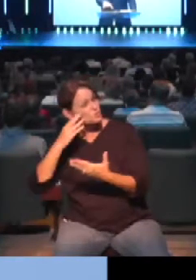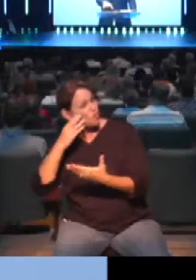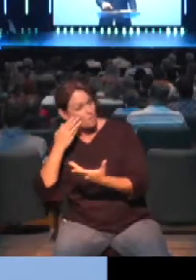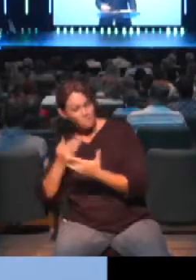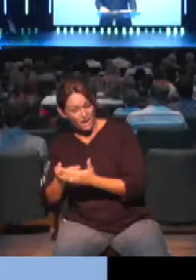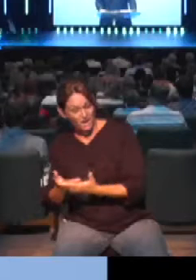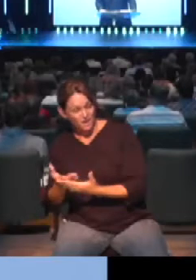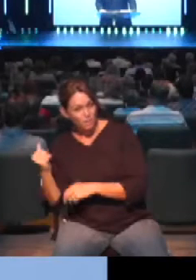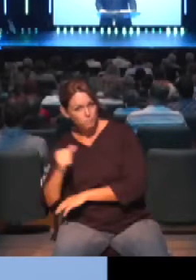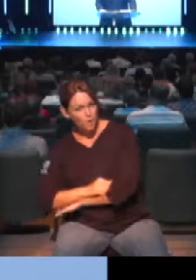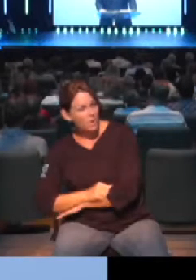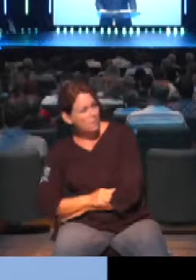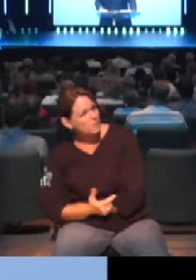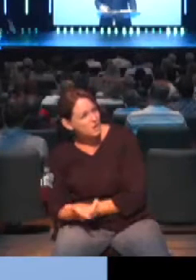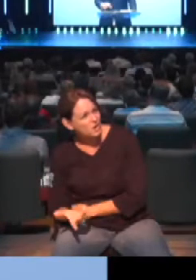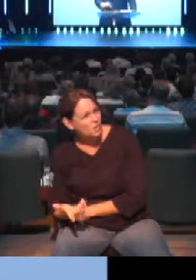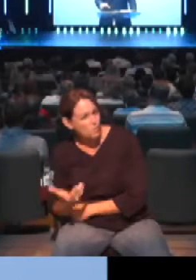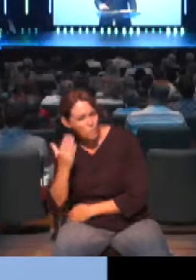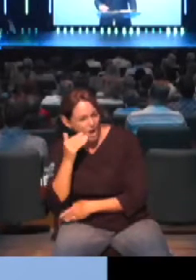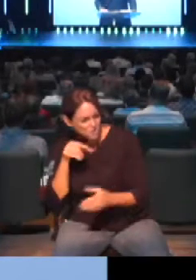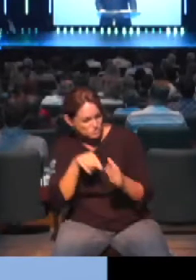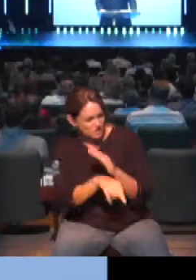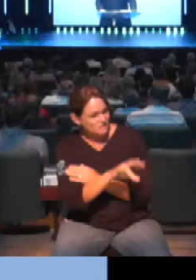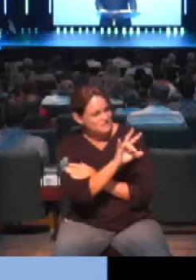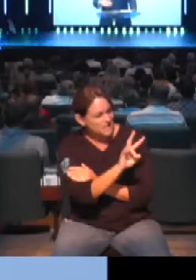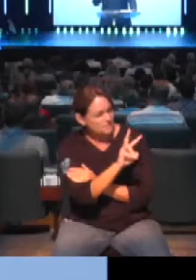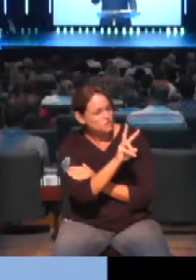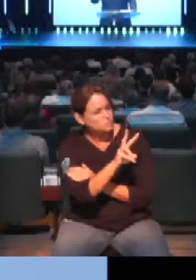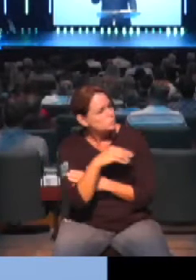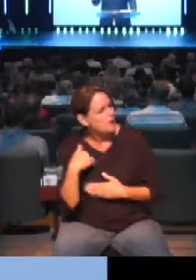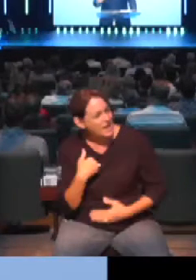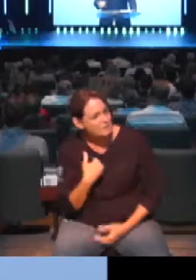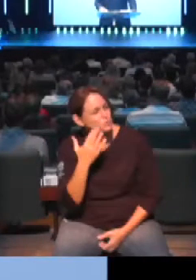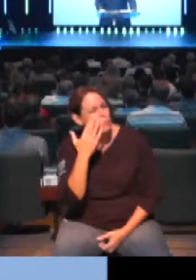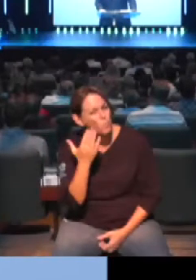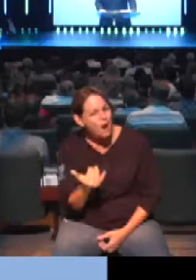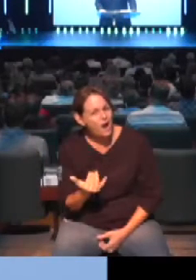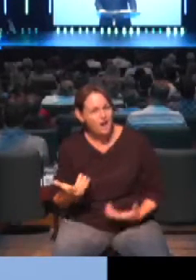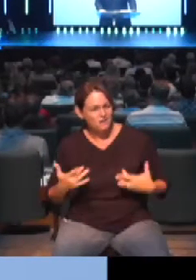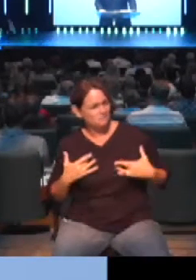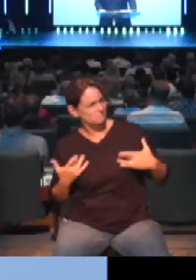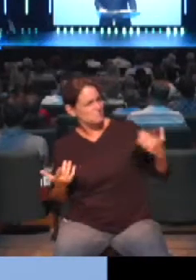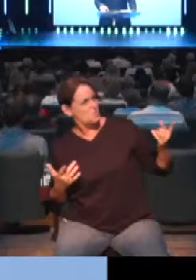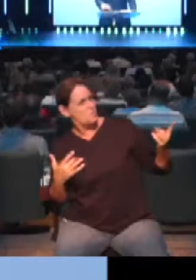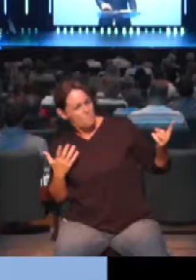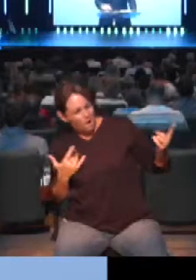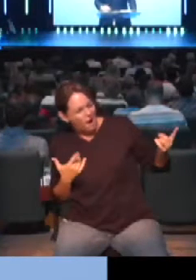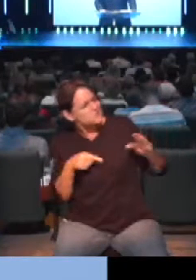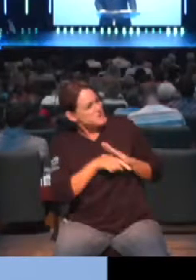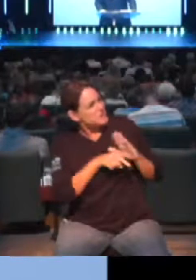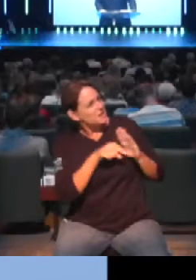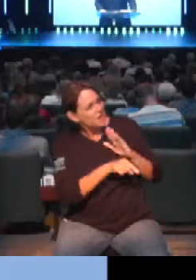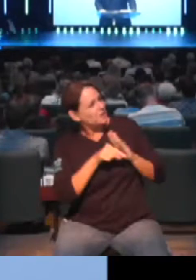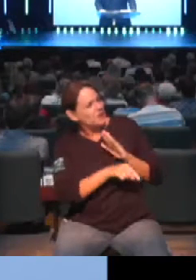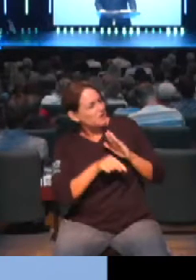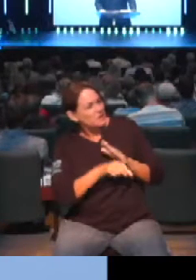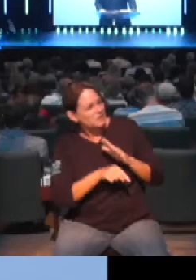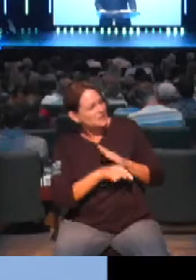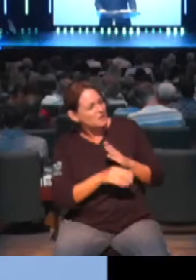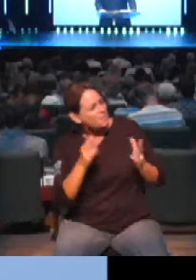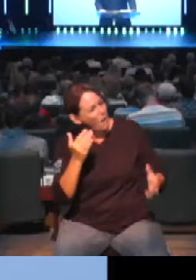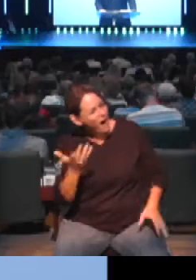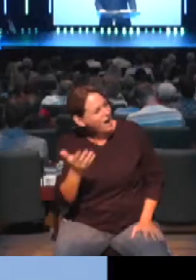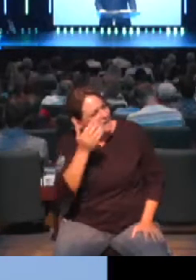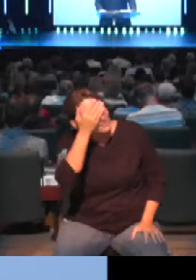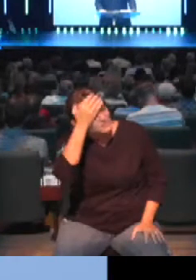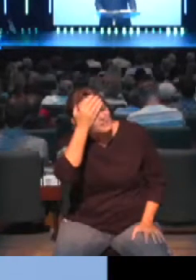And Dad, we're in the ranching business. And I don't know, this is a nervous tick with you, or I don't know what, but why